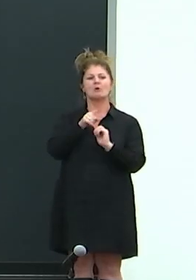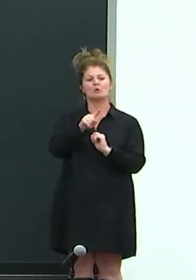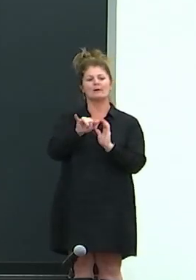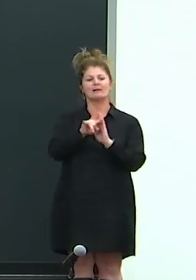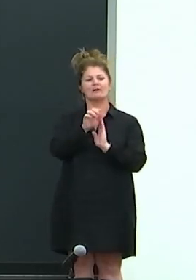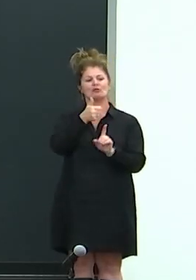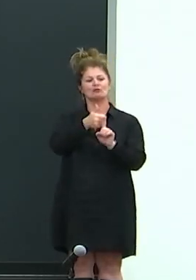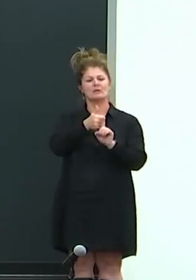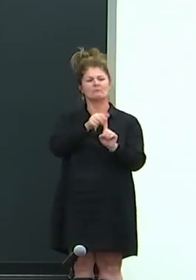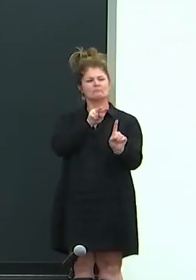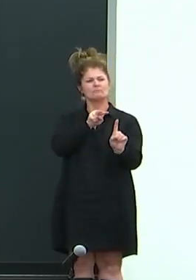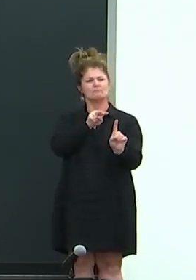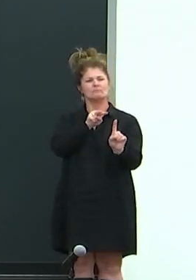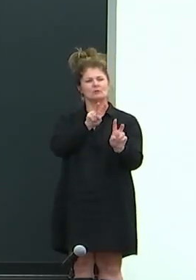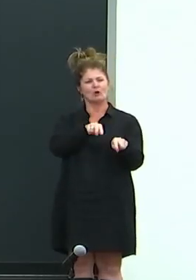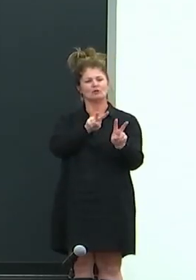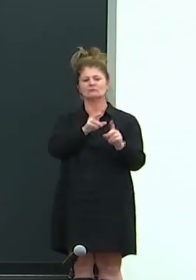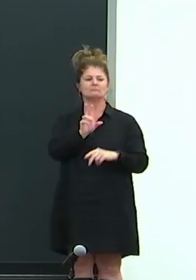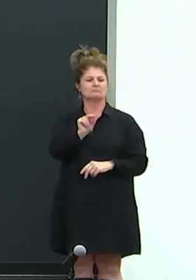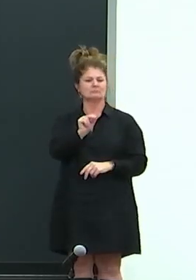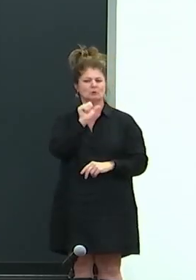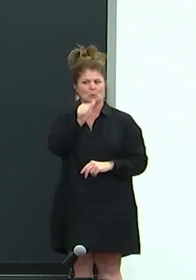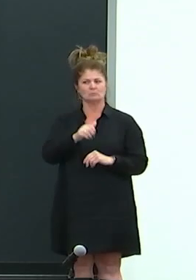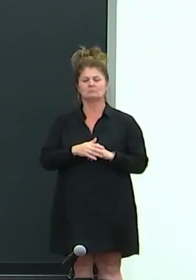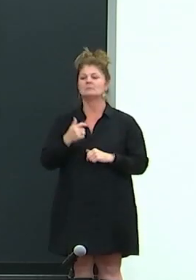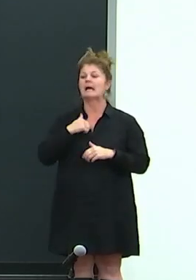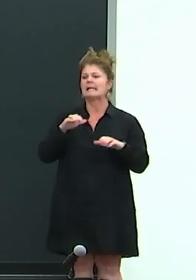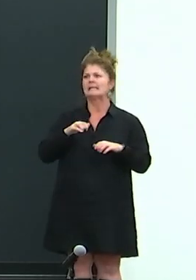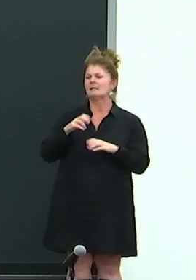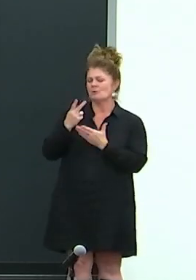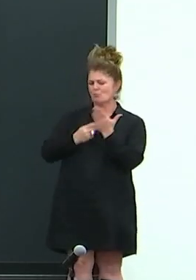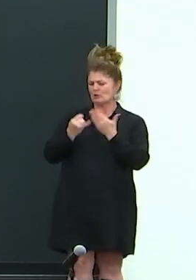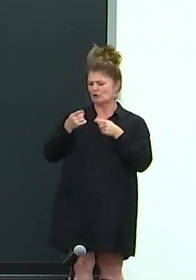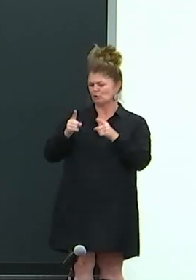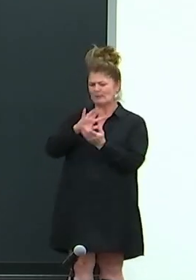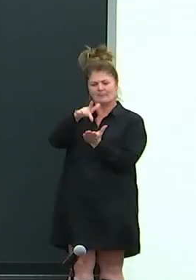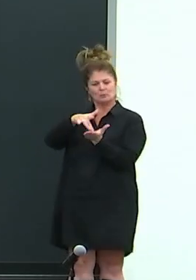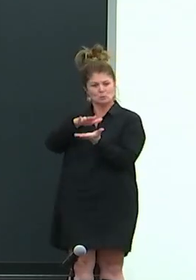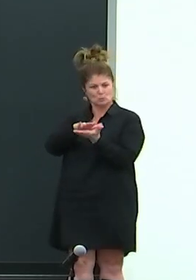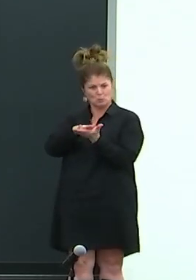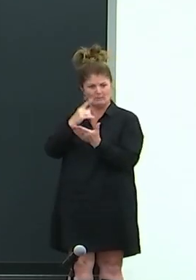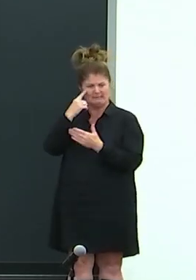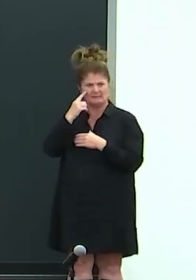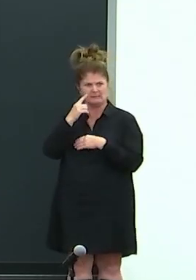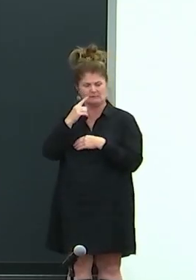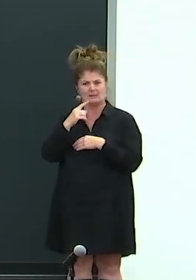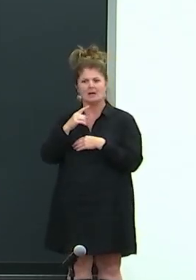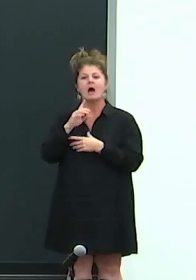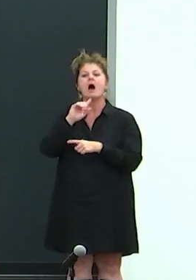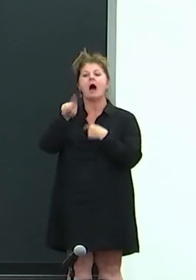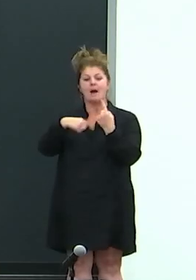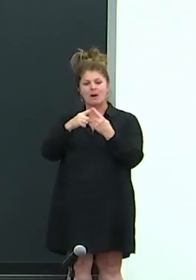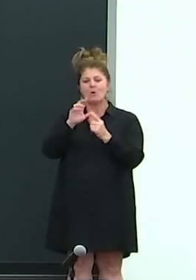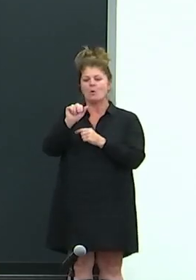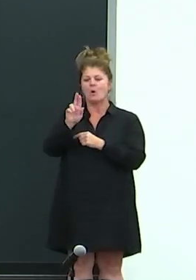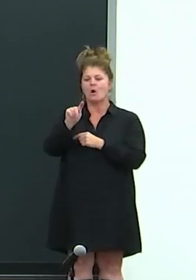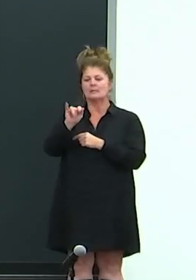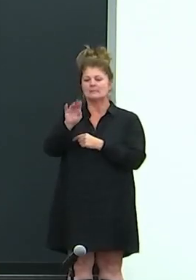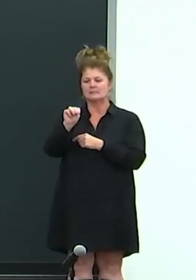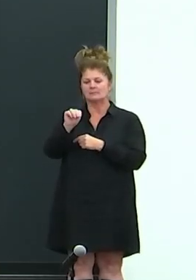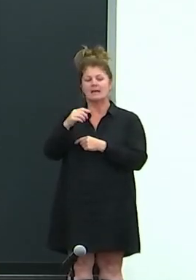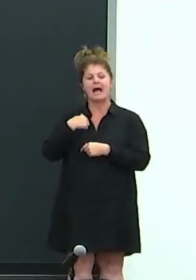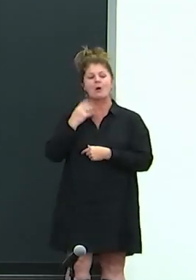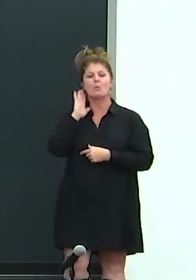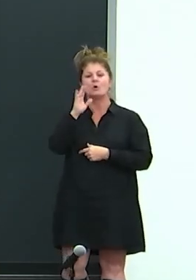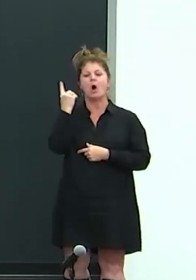themselves. I recall I was doing a project, I think in middle school, regarding autism, and I kept saying autistic people,